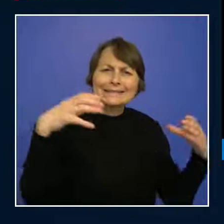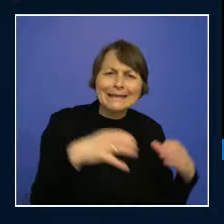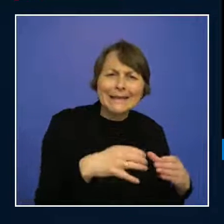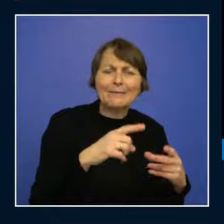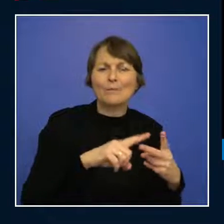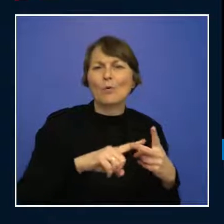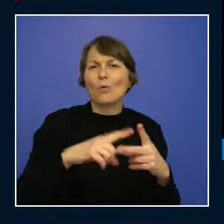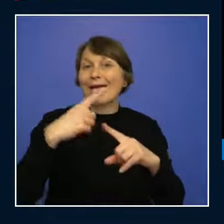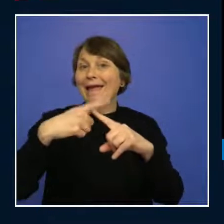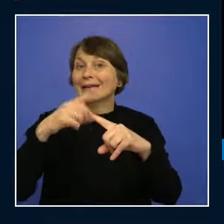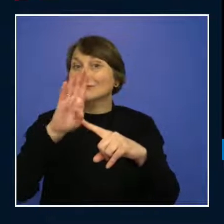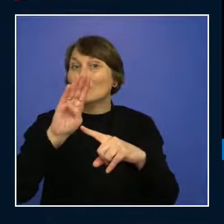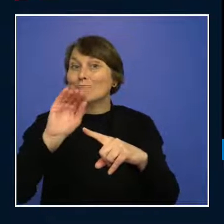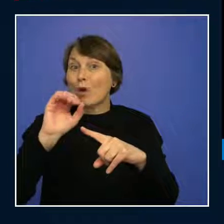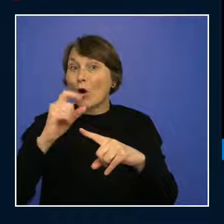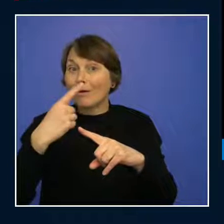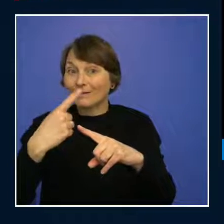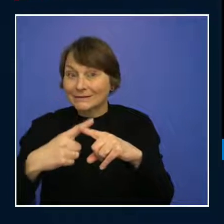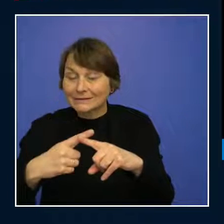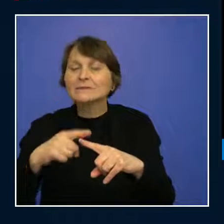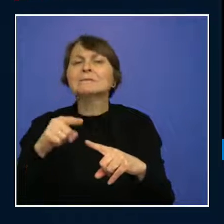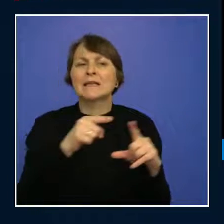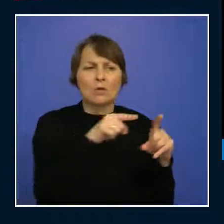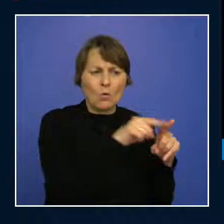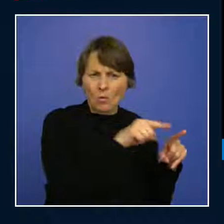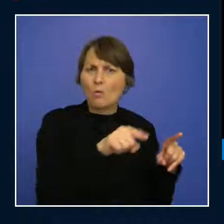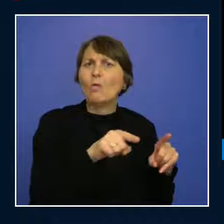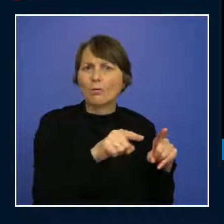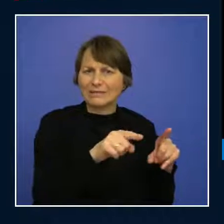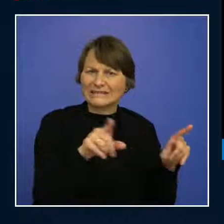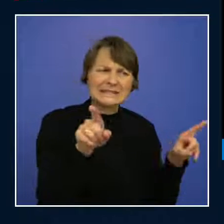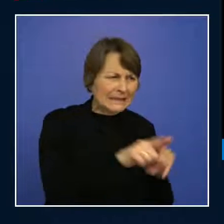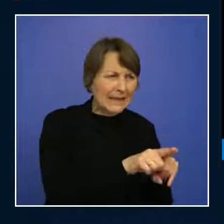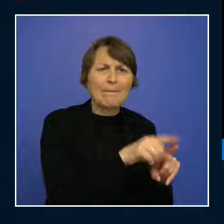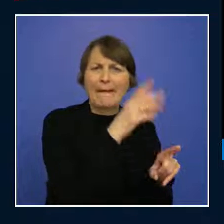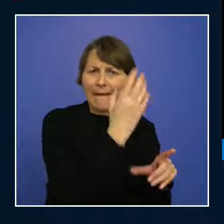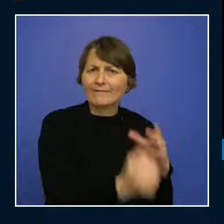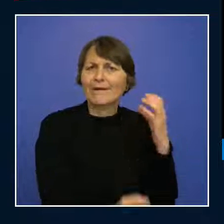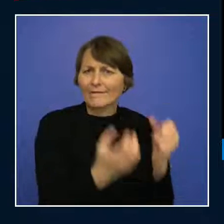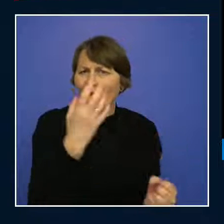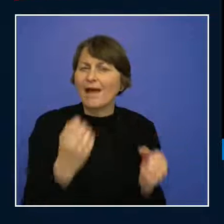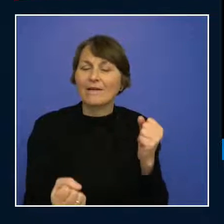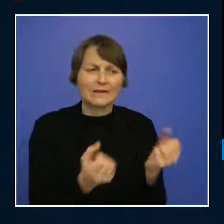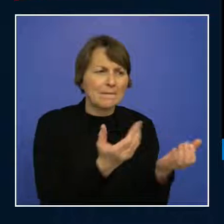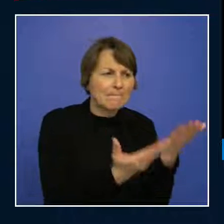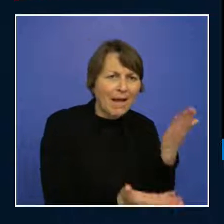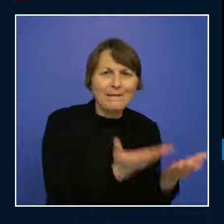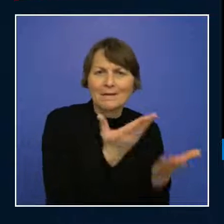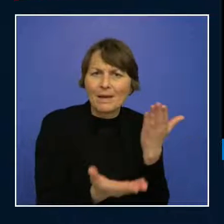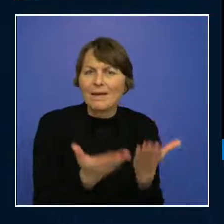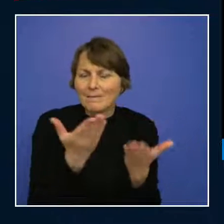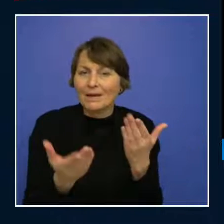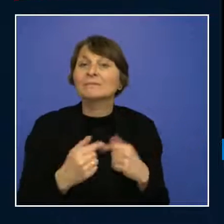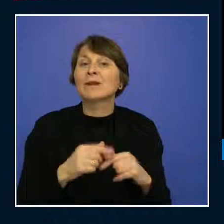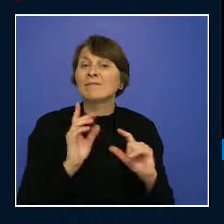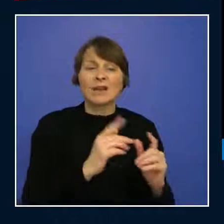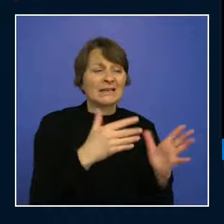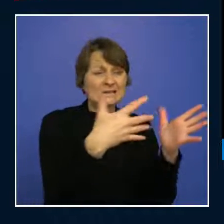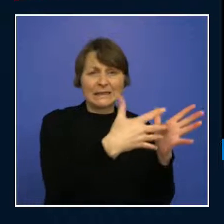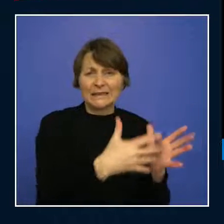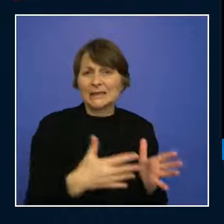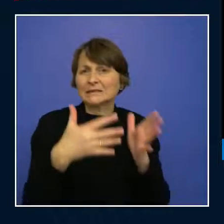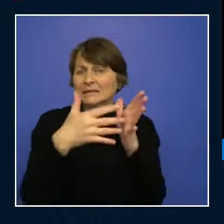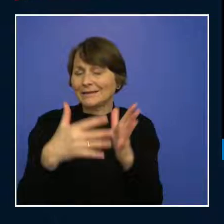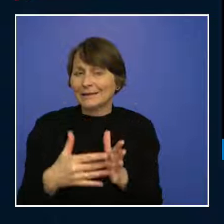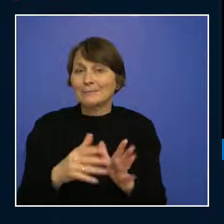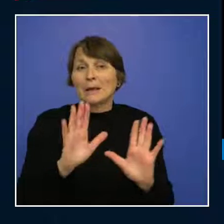all use the technologies that I'm going to be talking about today. So they have been battle tested, because with all due respect to all of your workloads,